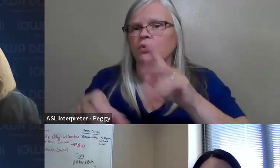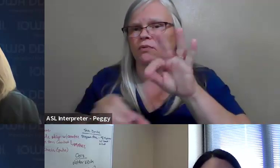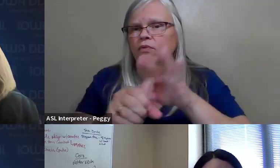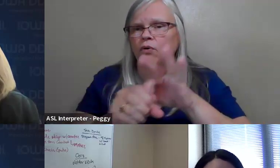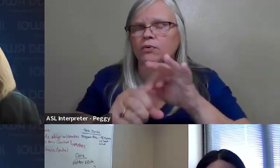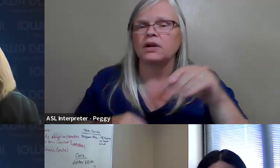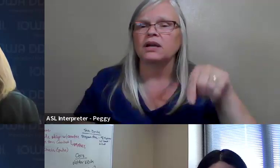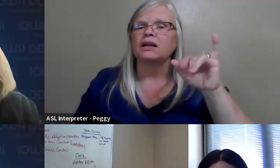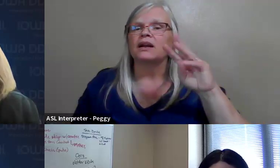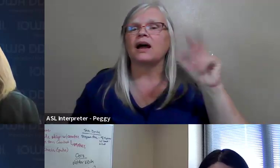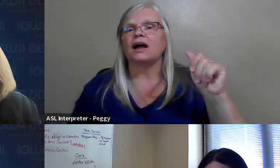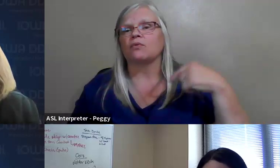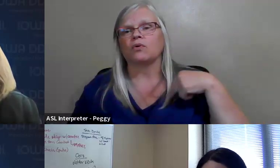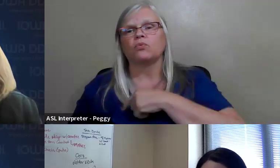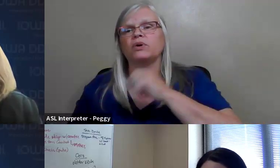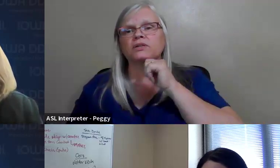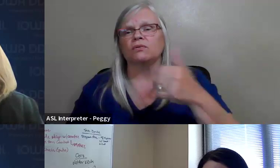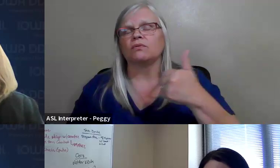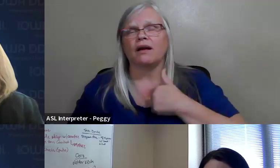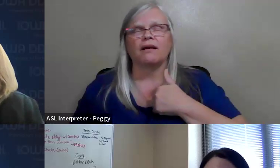So in Iowa, we don't have